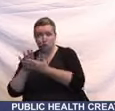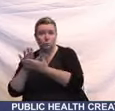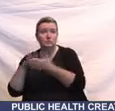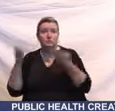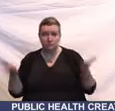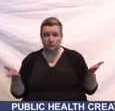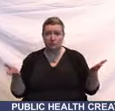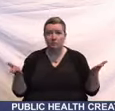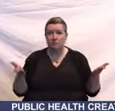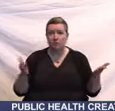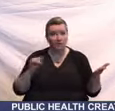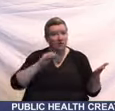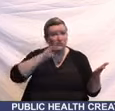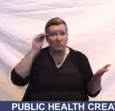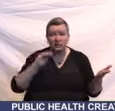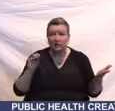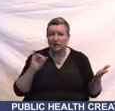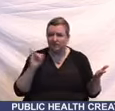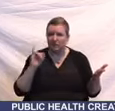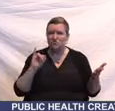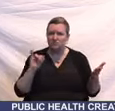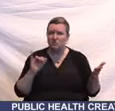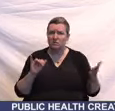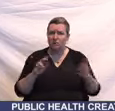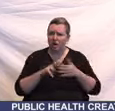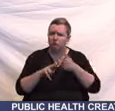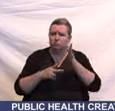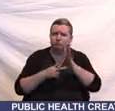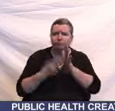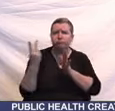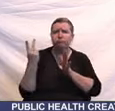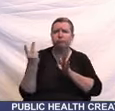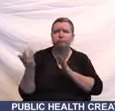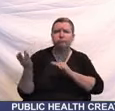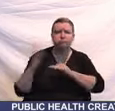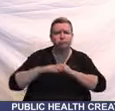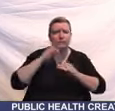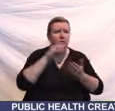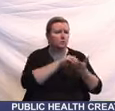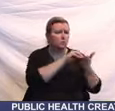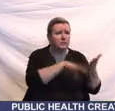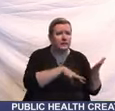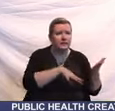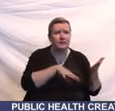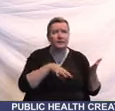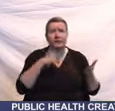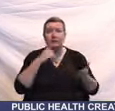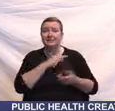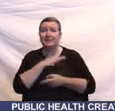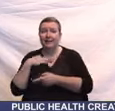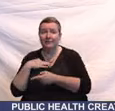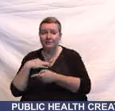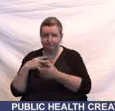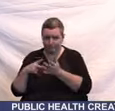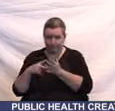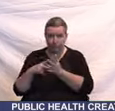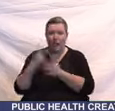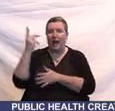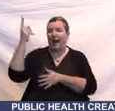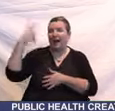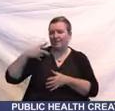doubled for students throughout the month of November and increased roughly 2.5 times for staff. And by the way, this is per